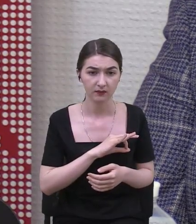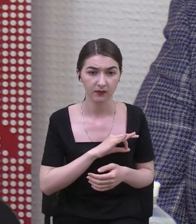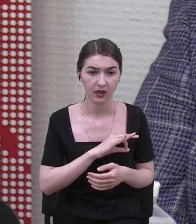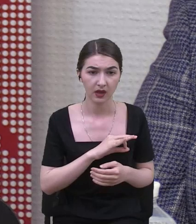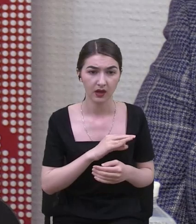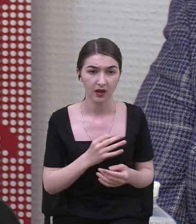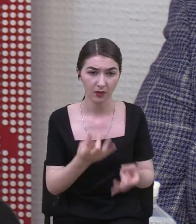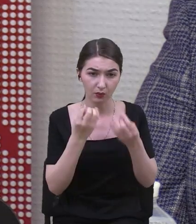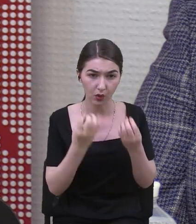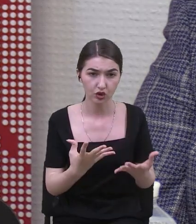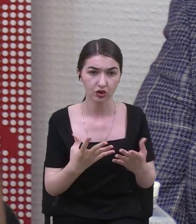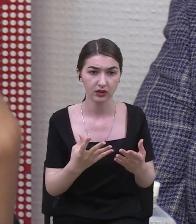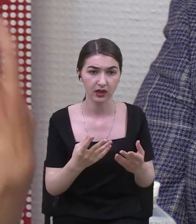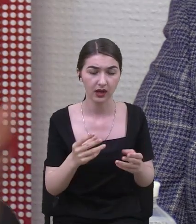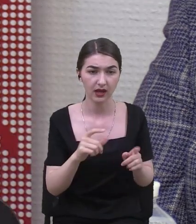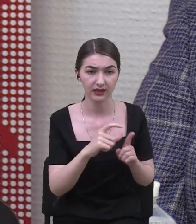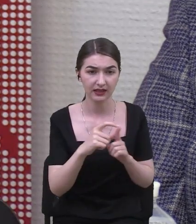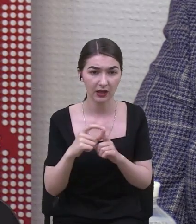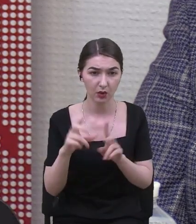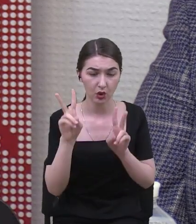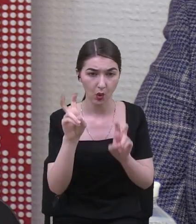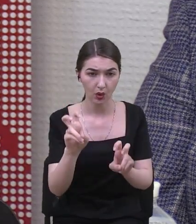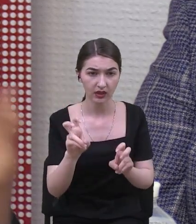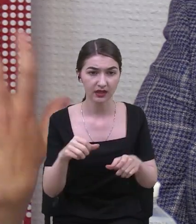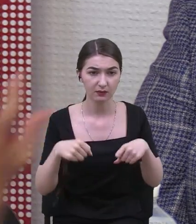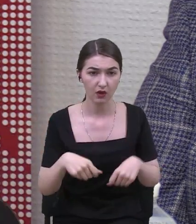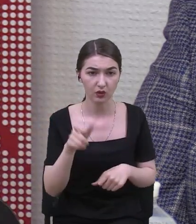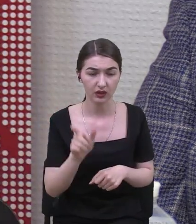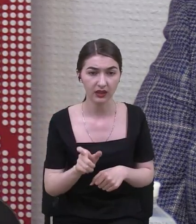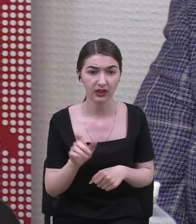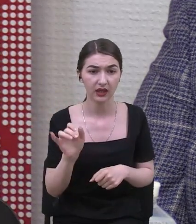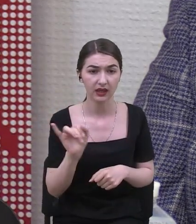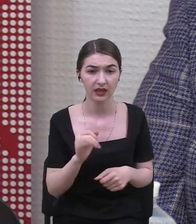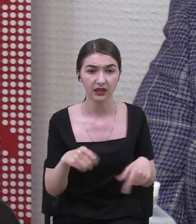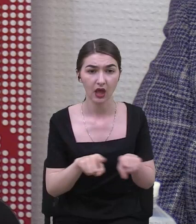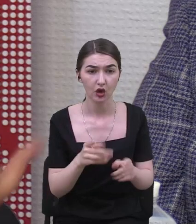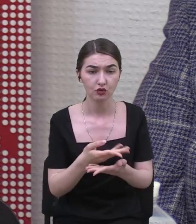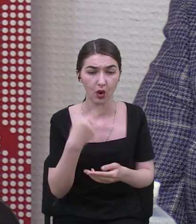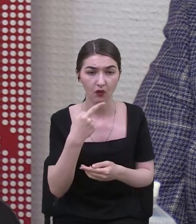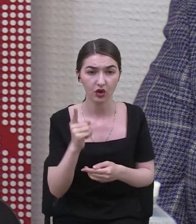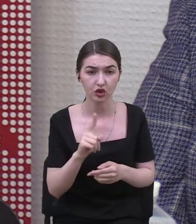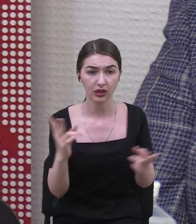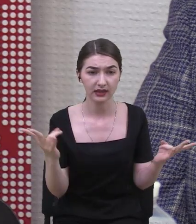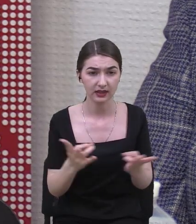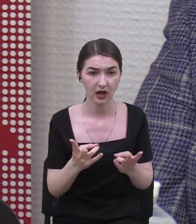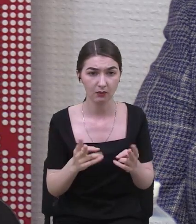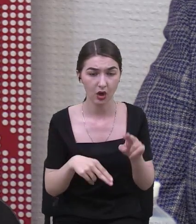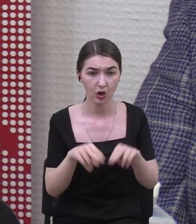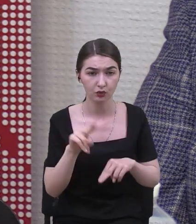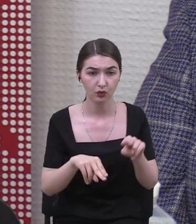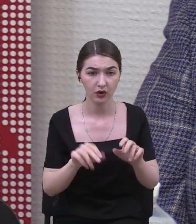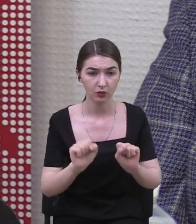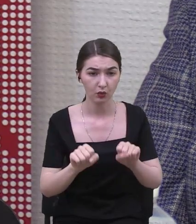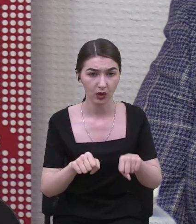disabilities. And they also want to support capacity development within their own institution, within their own agency,